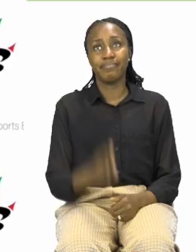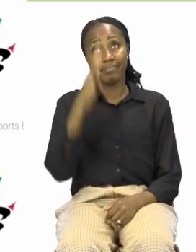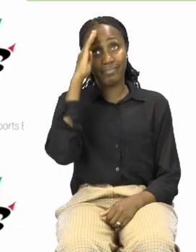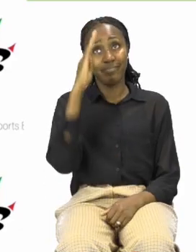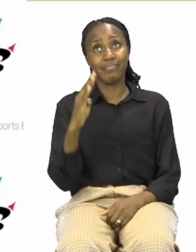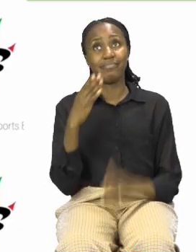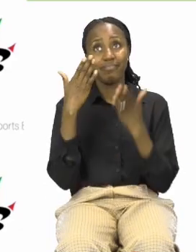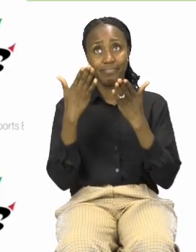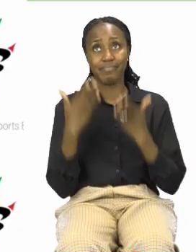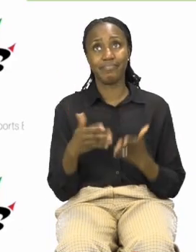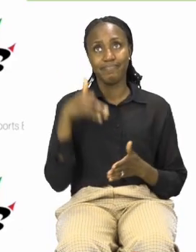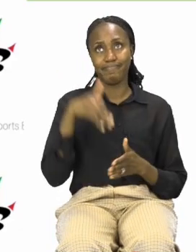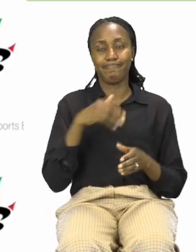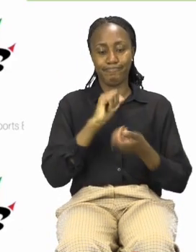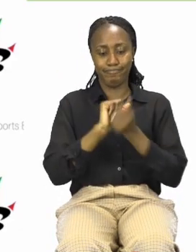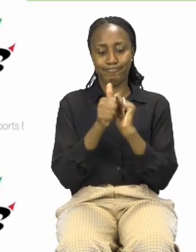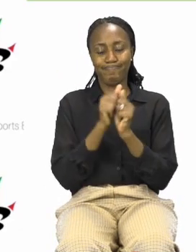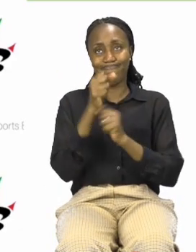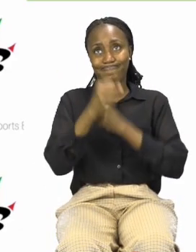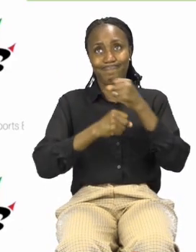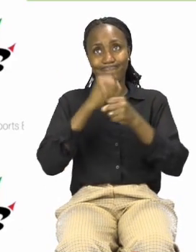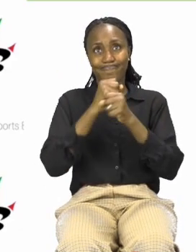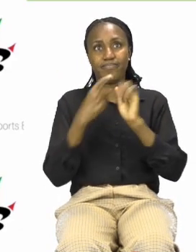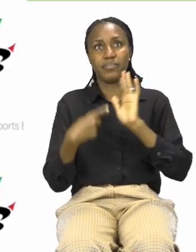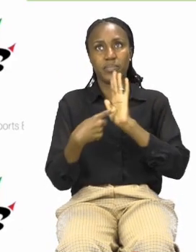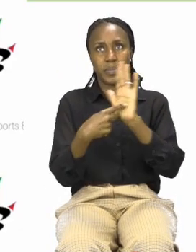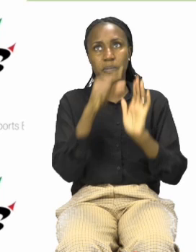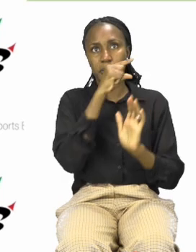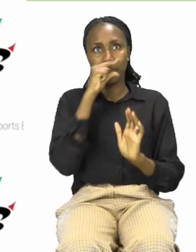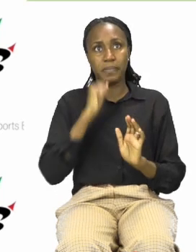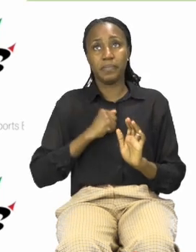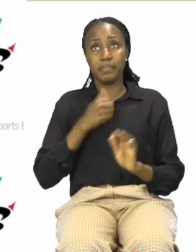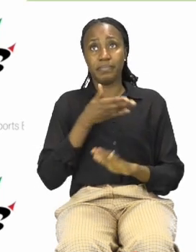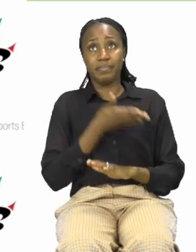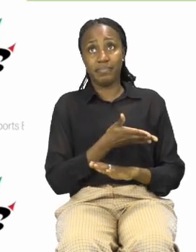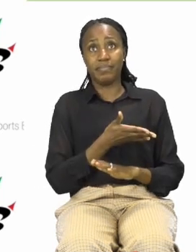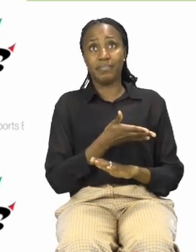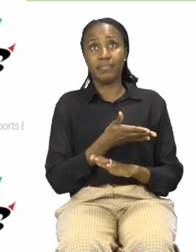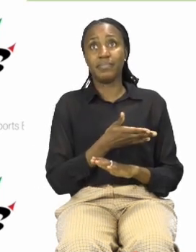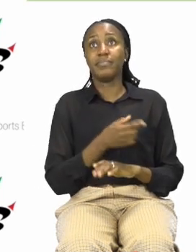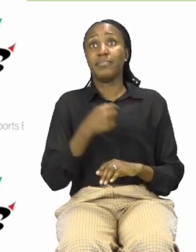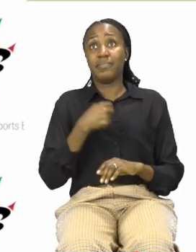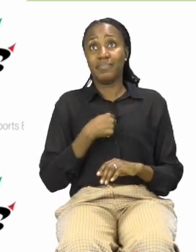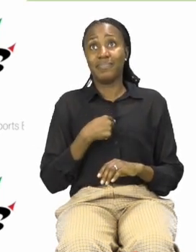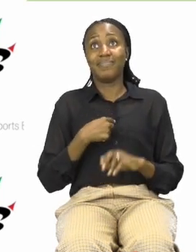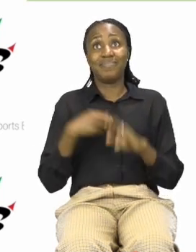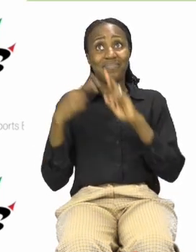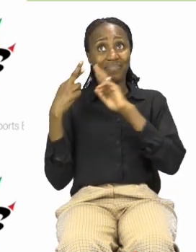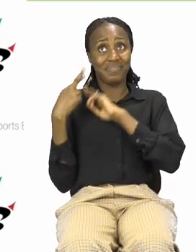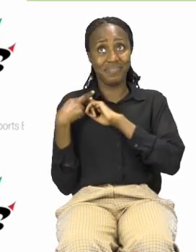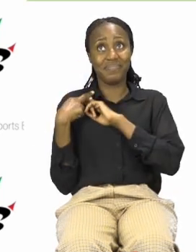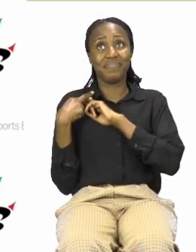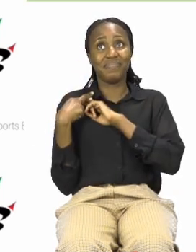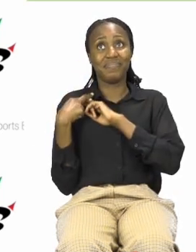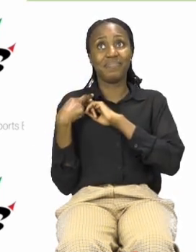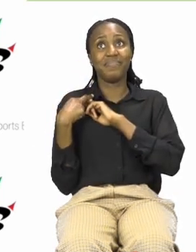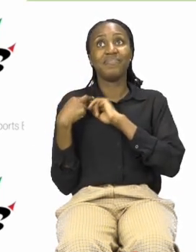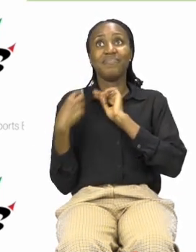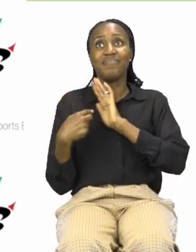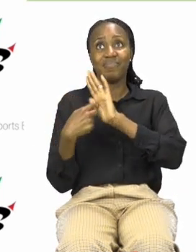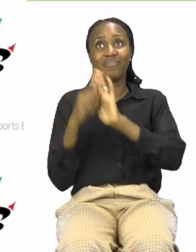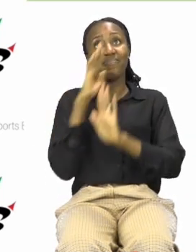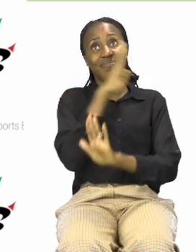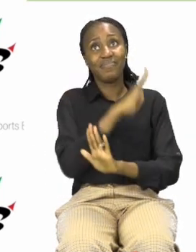Welcome to the Namibia Annual Sports Expo. My name is Andrew Poelman and I will be hosting some of the leading administrators